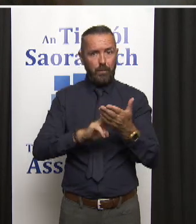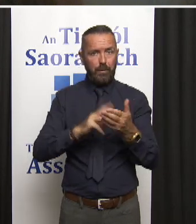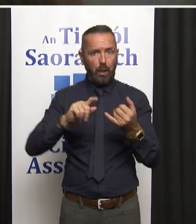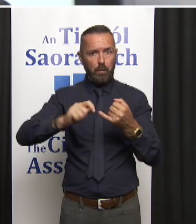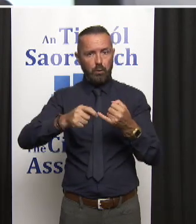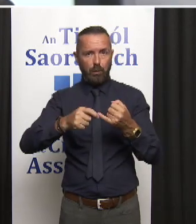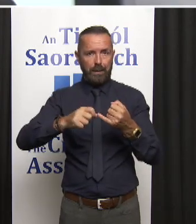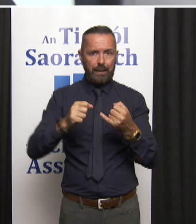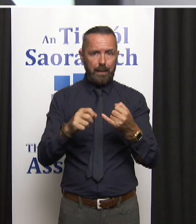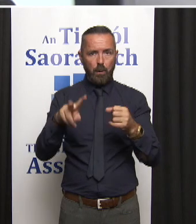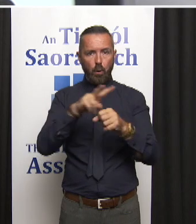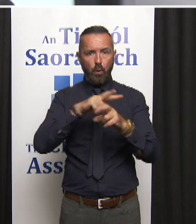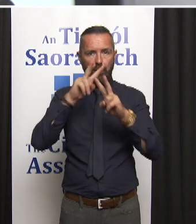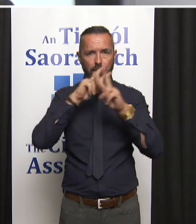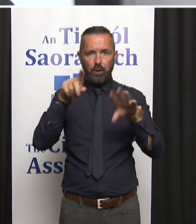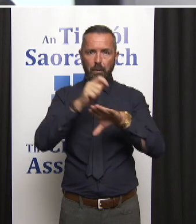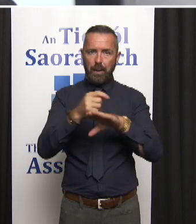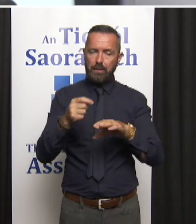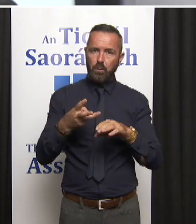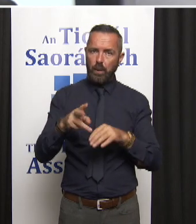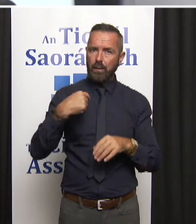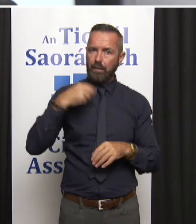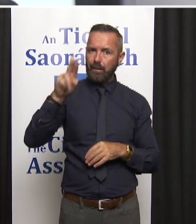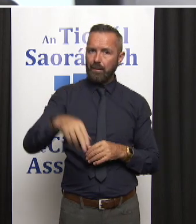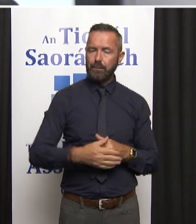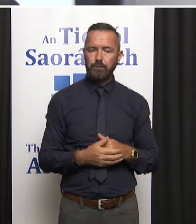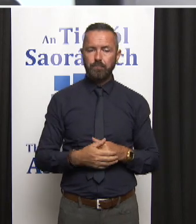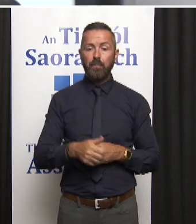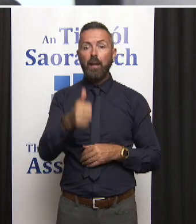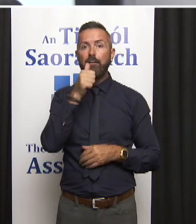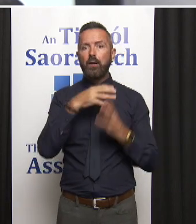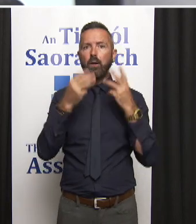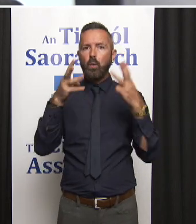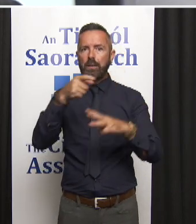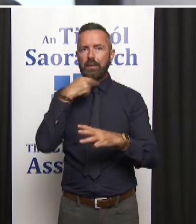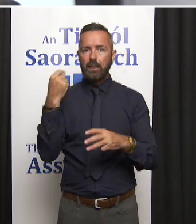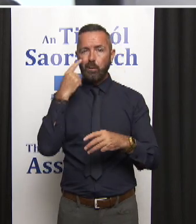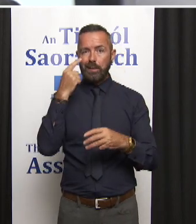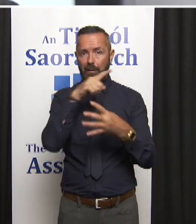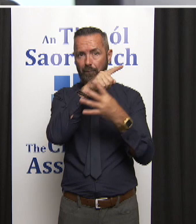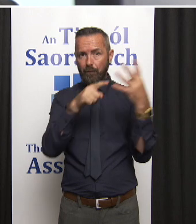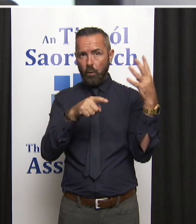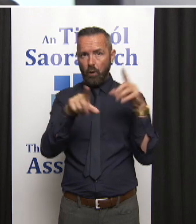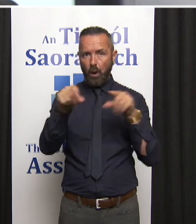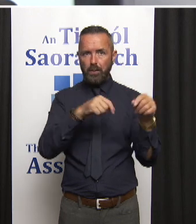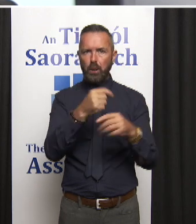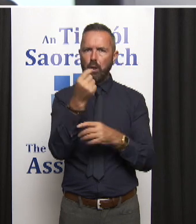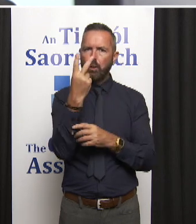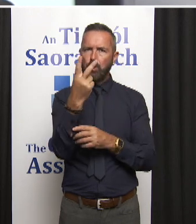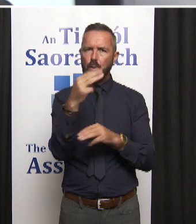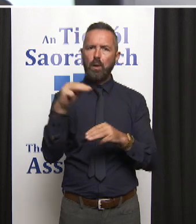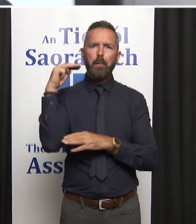can. The first thing I want to say is that you'll see from the four options there are sort of two important